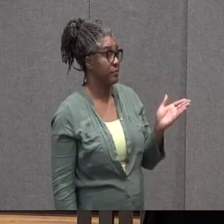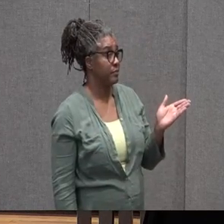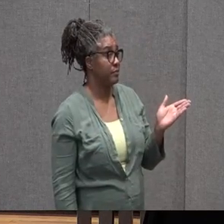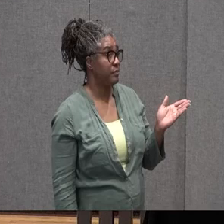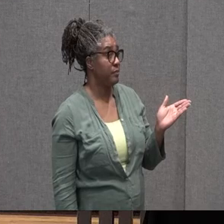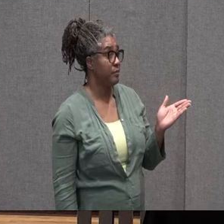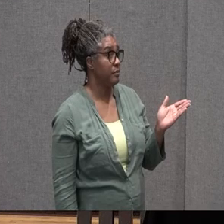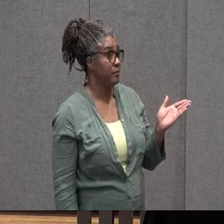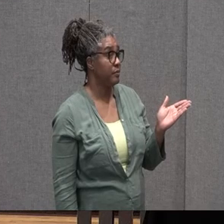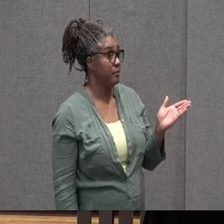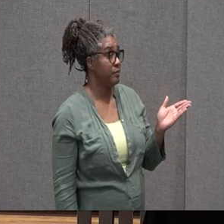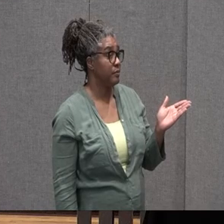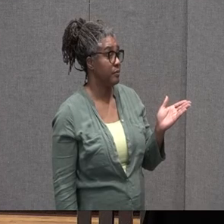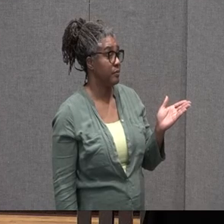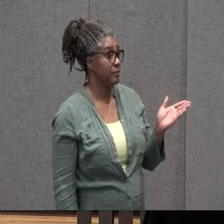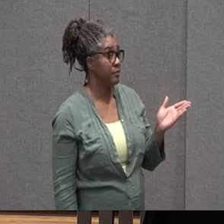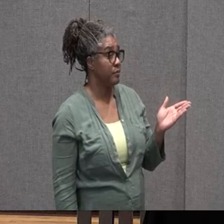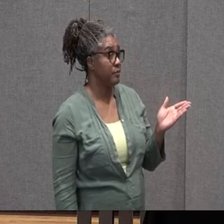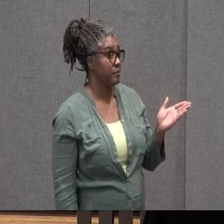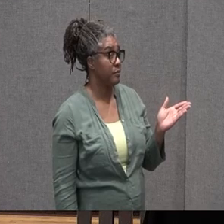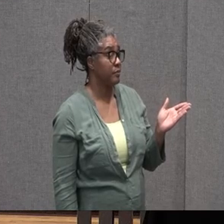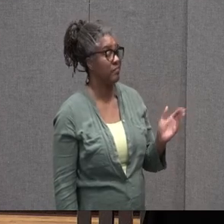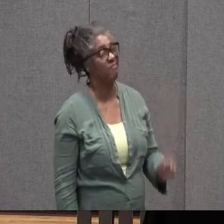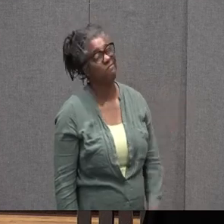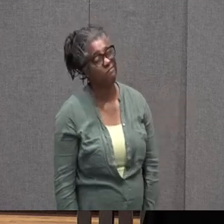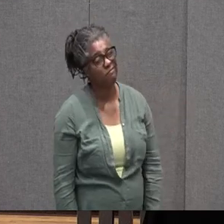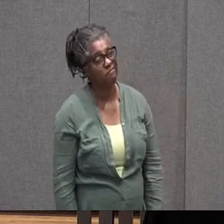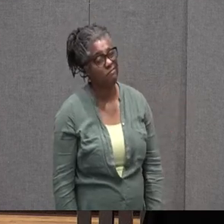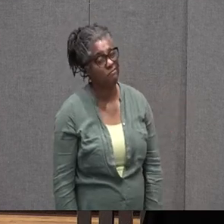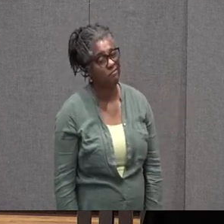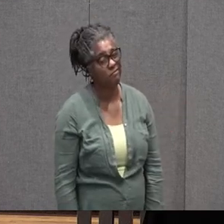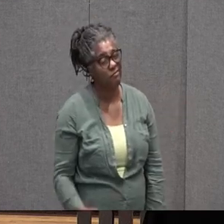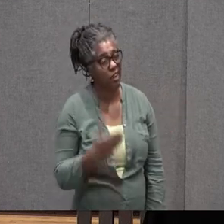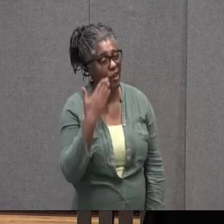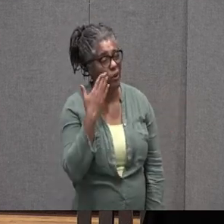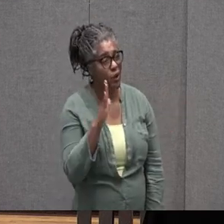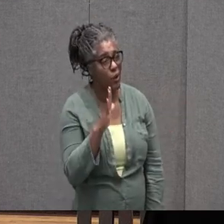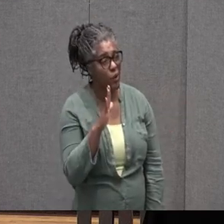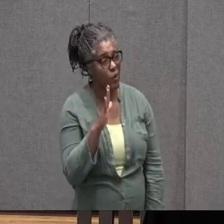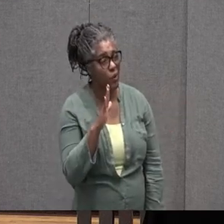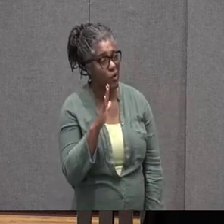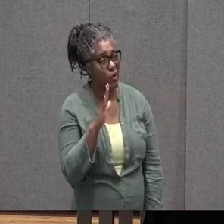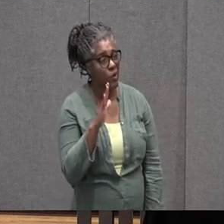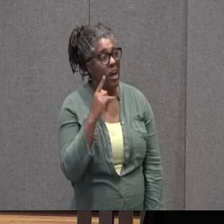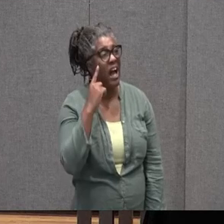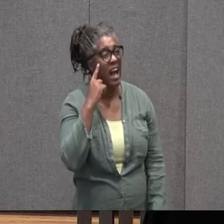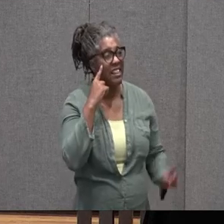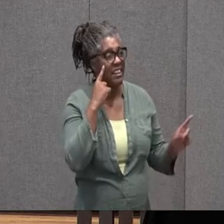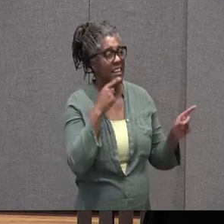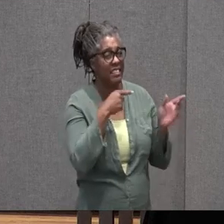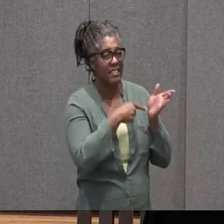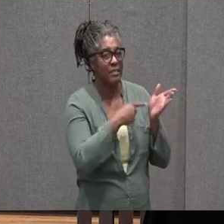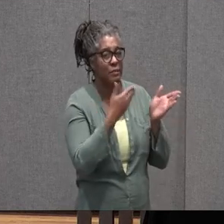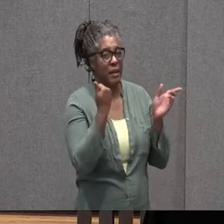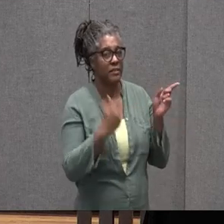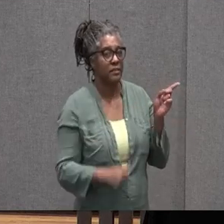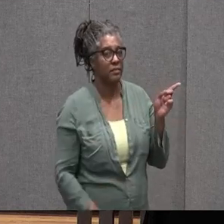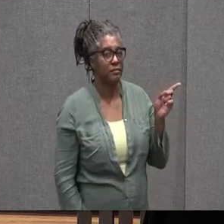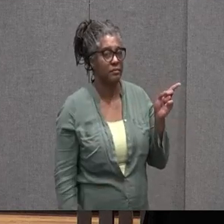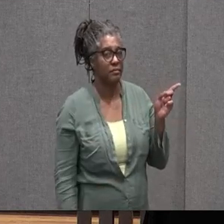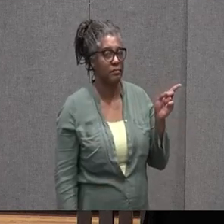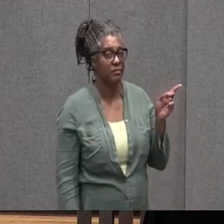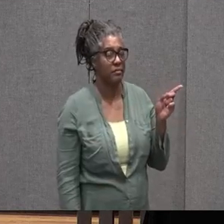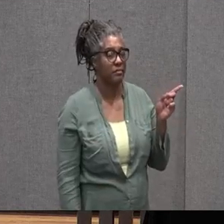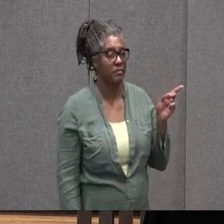I don't know. I don't know. I think this one was the best. Yeah. Okay, show me yours, Mr.